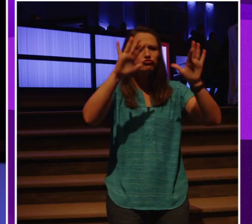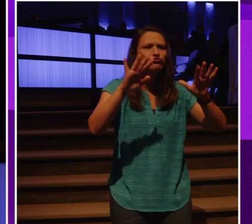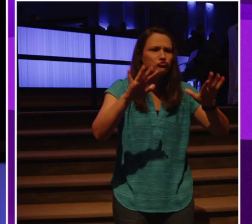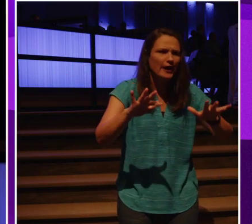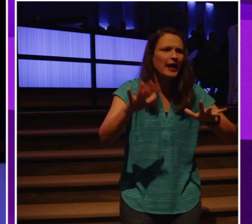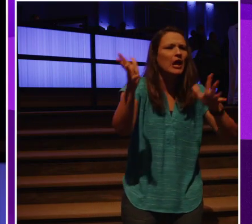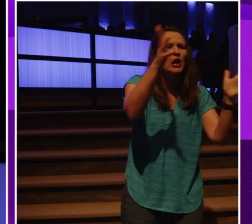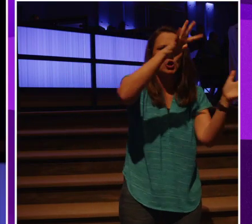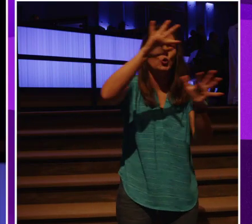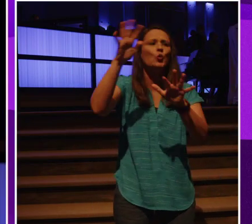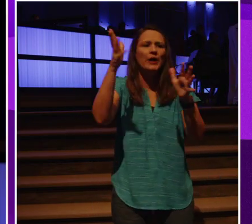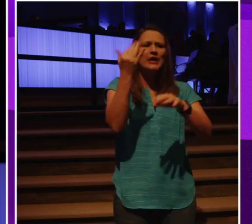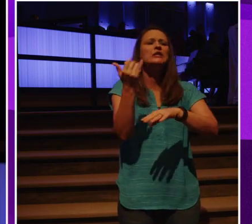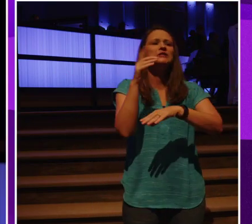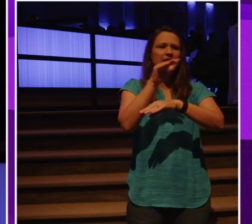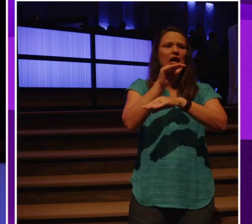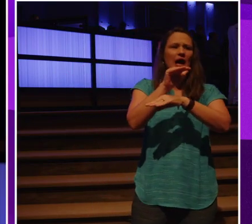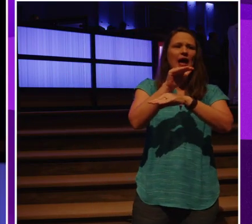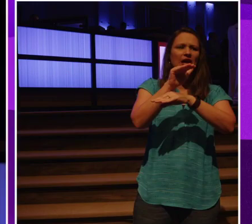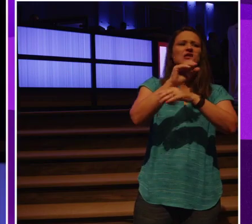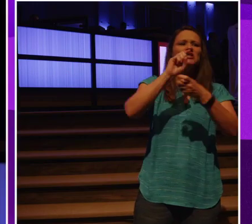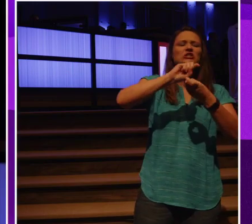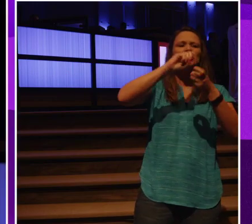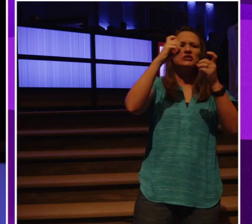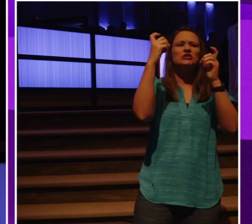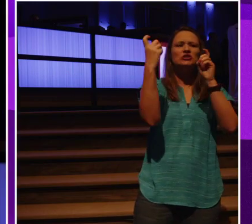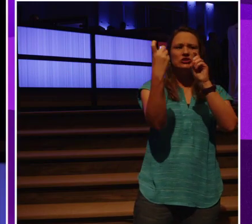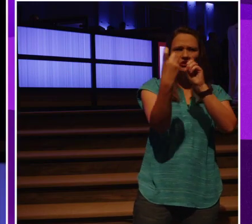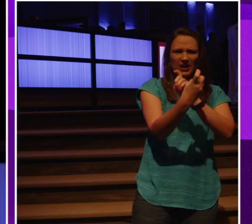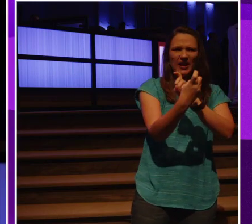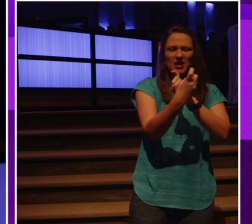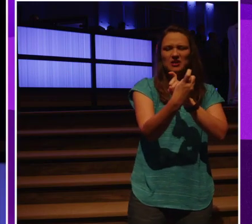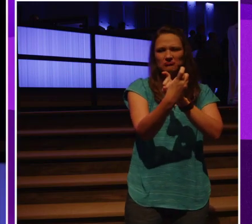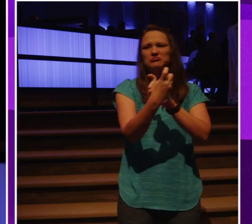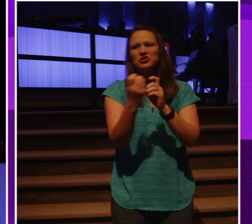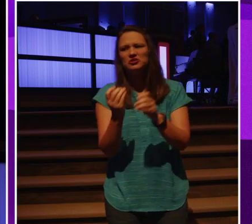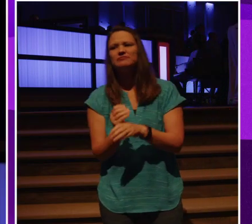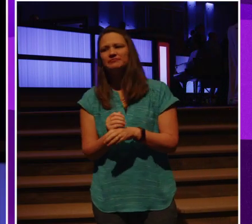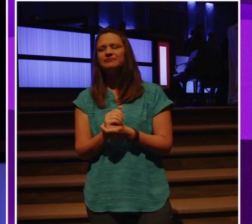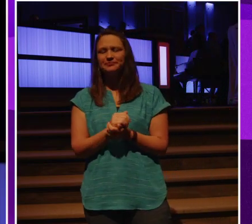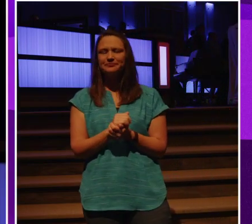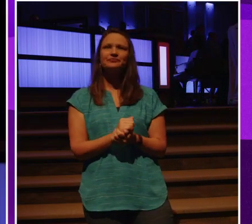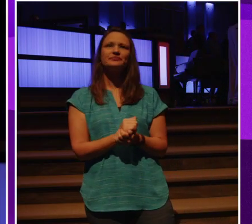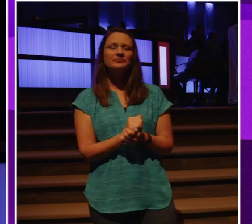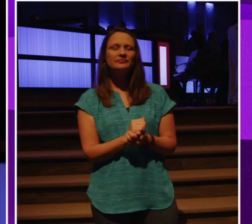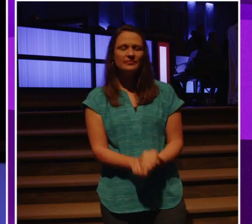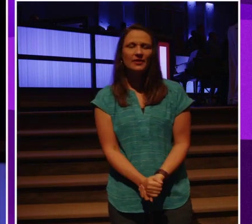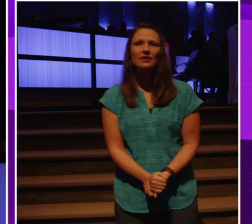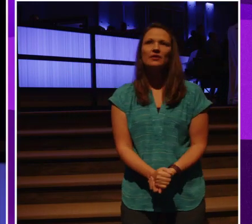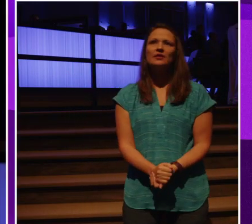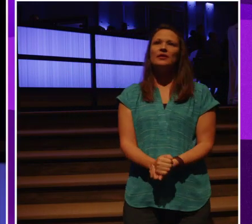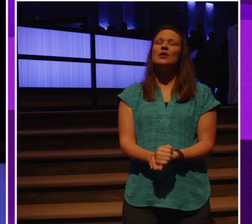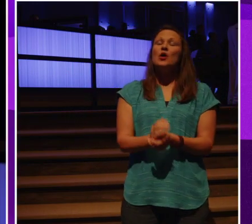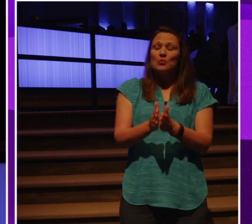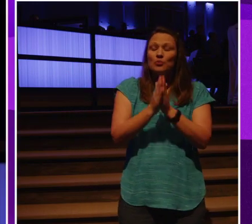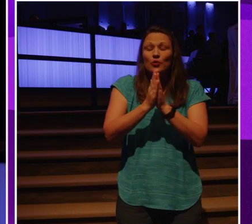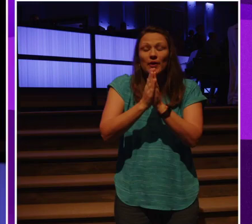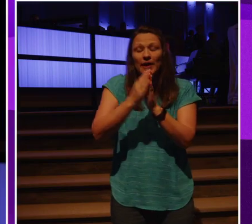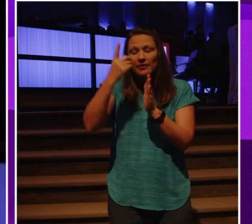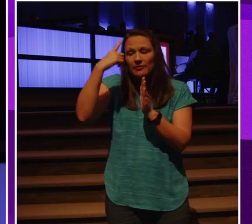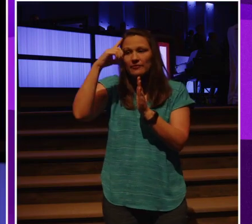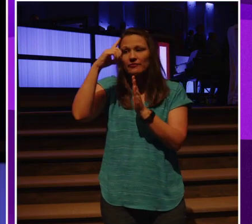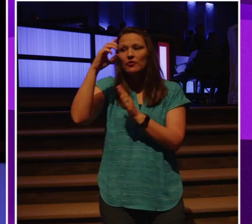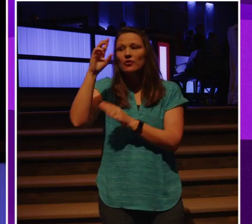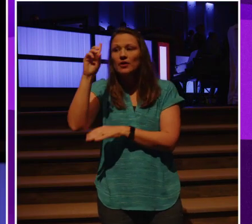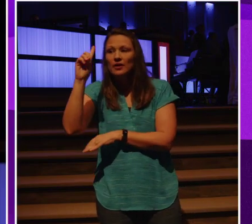gets heavy. And so I thought that was a pretty funny joke, and I'd just use it too. So, but y'all pray for Brother David.